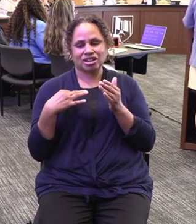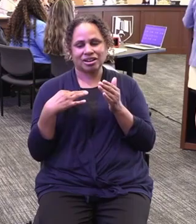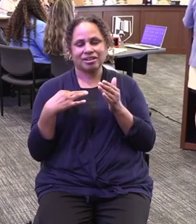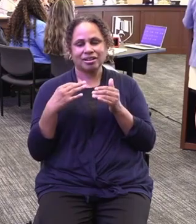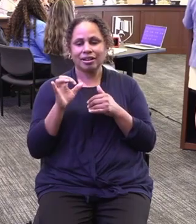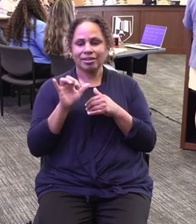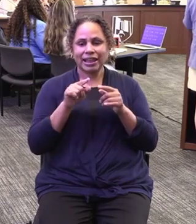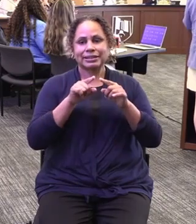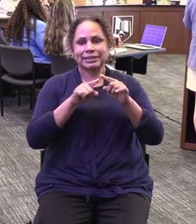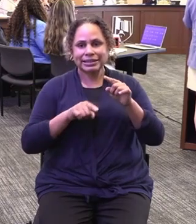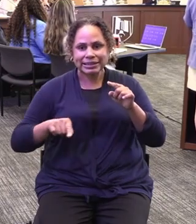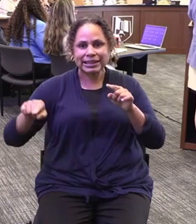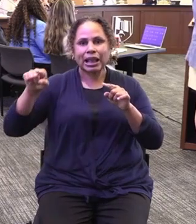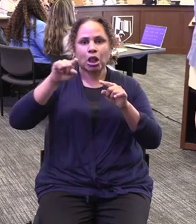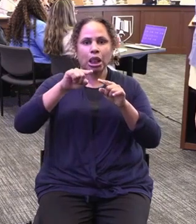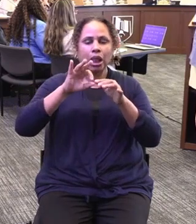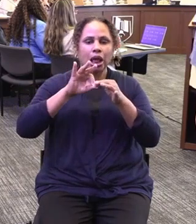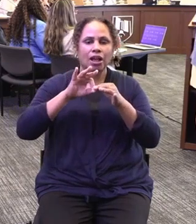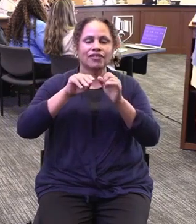of marketing.